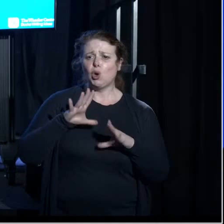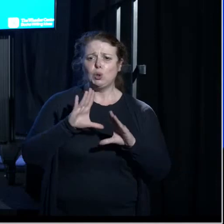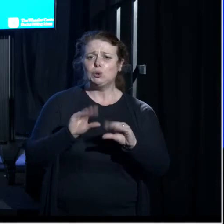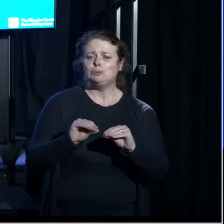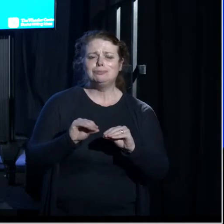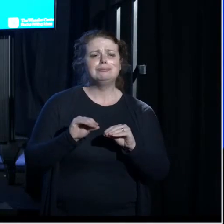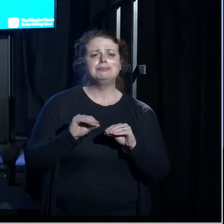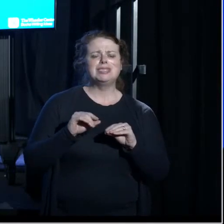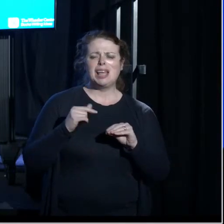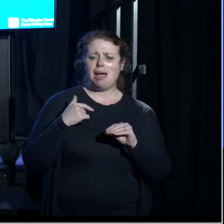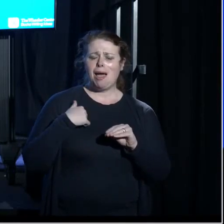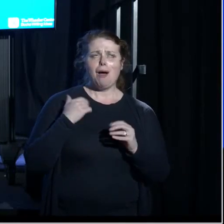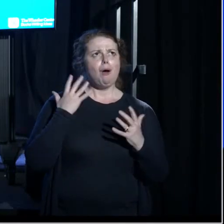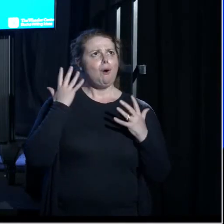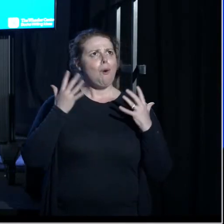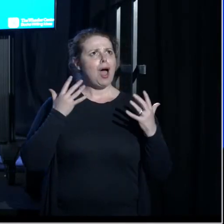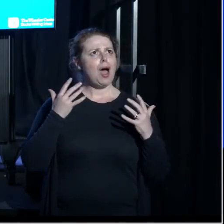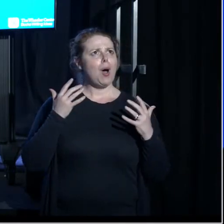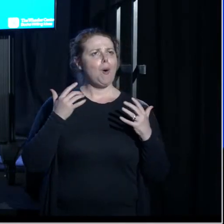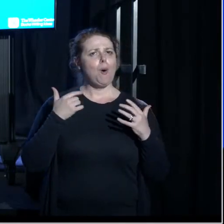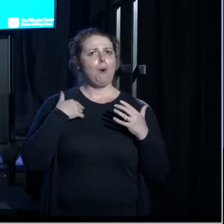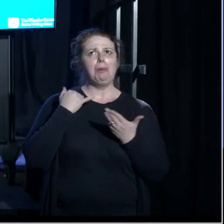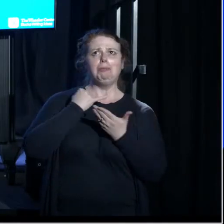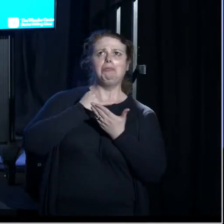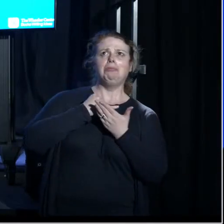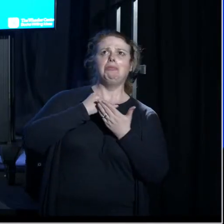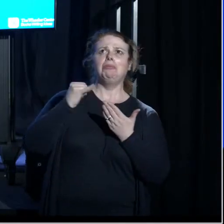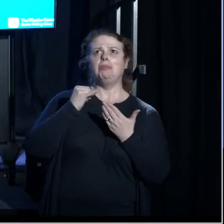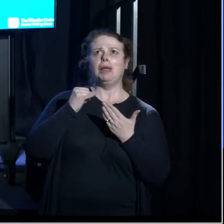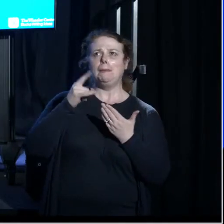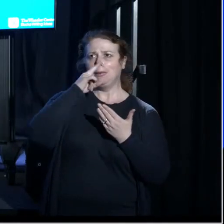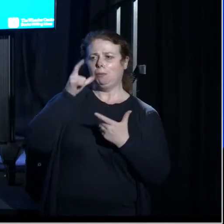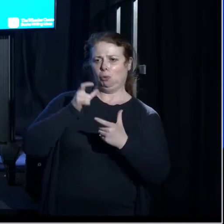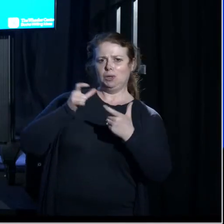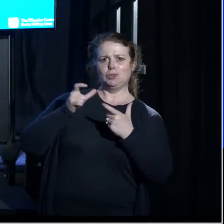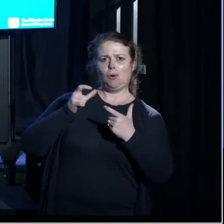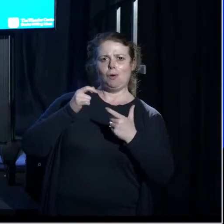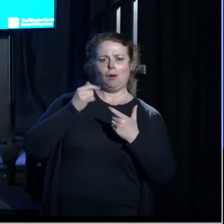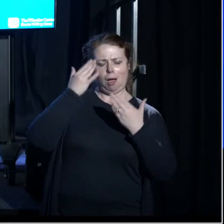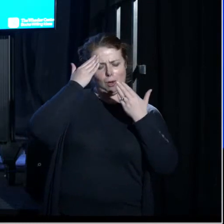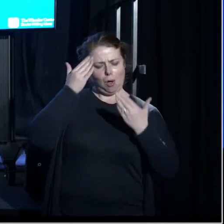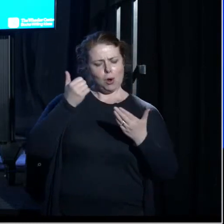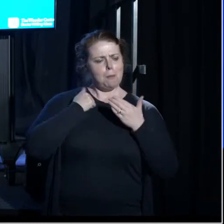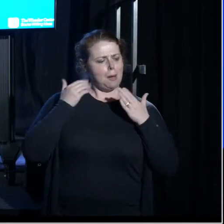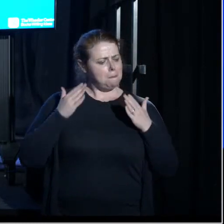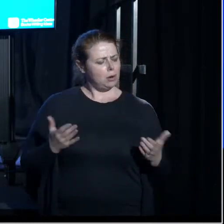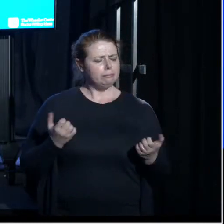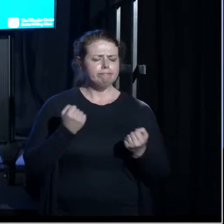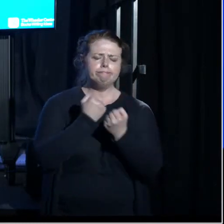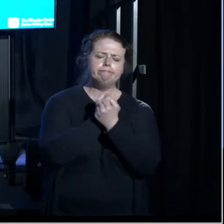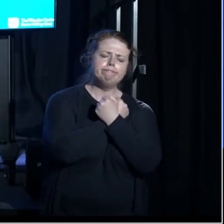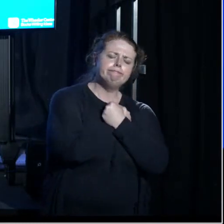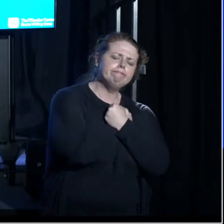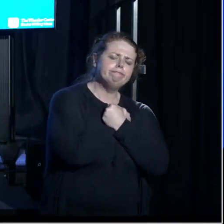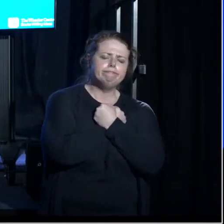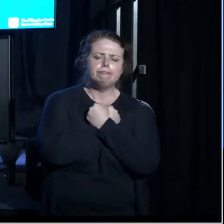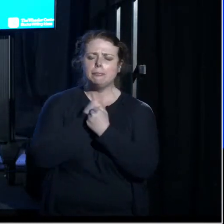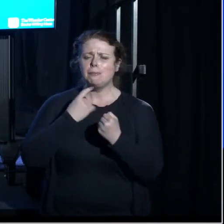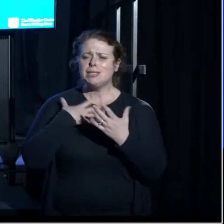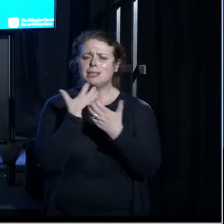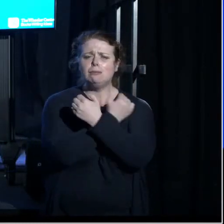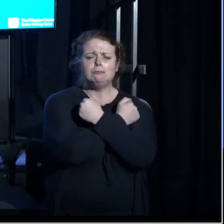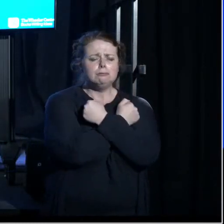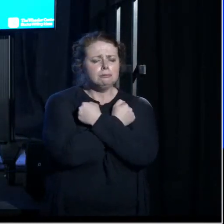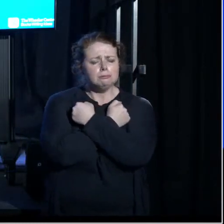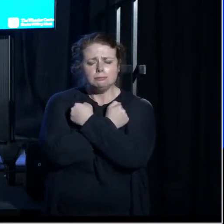to define her autonomy. Caring for my body, honouring my body, I hold her, wrap my arms around myself and